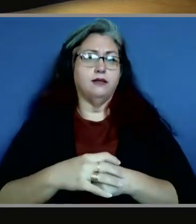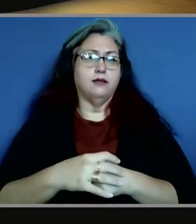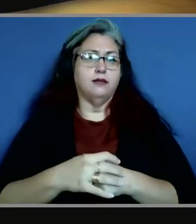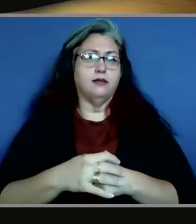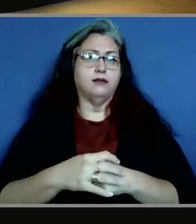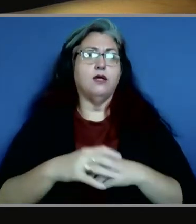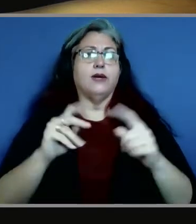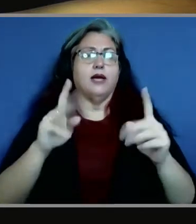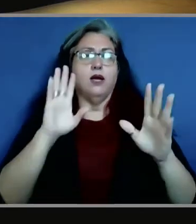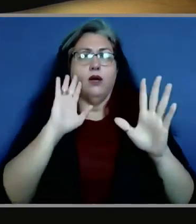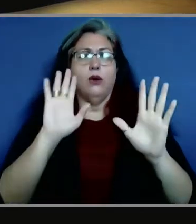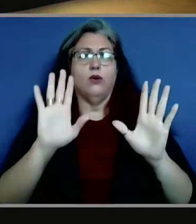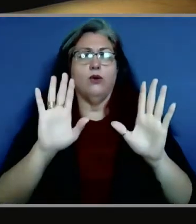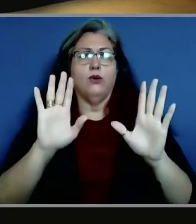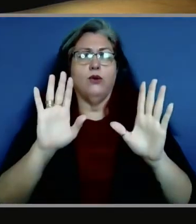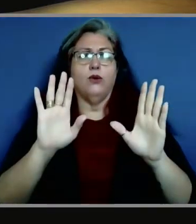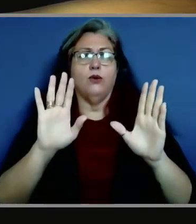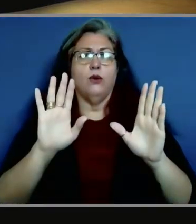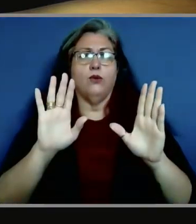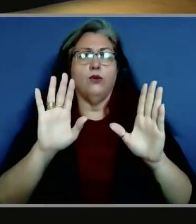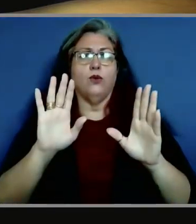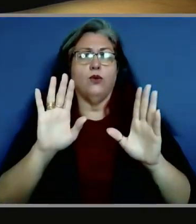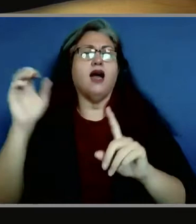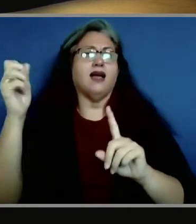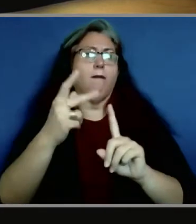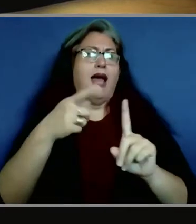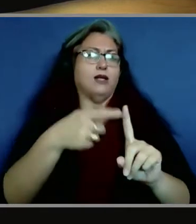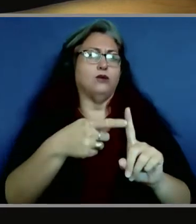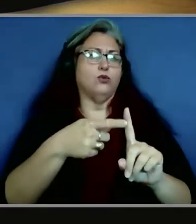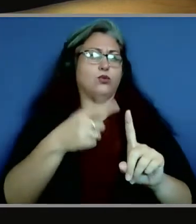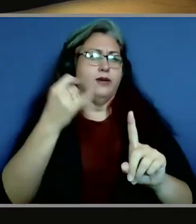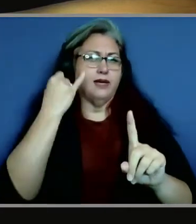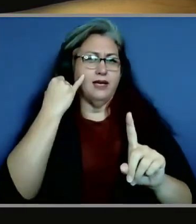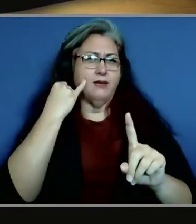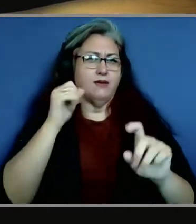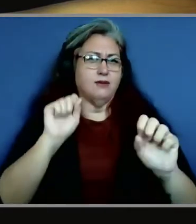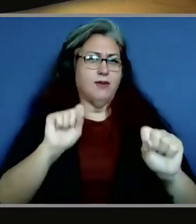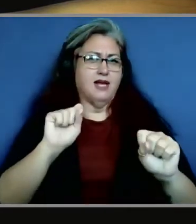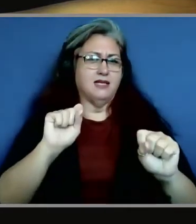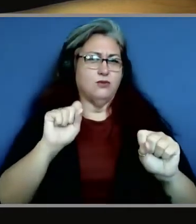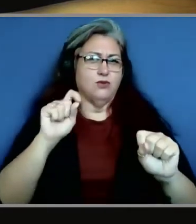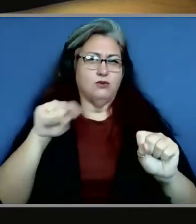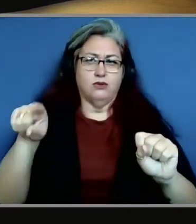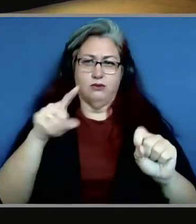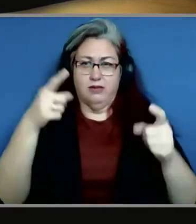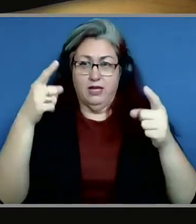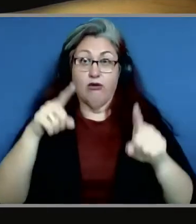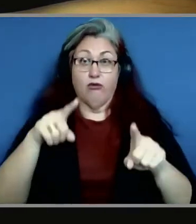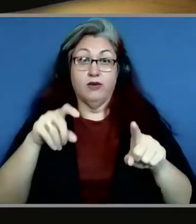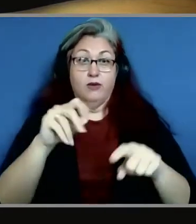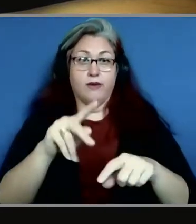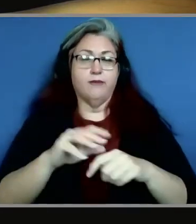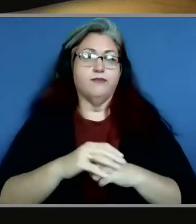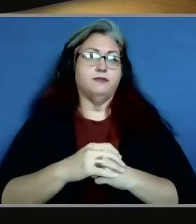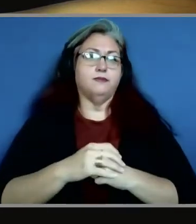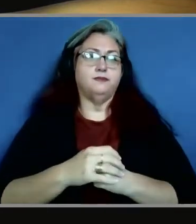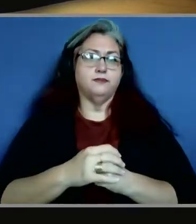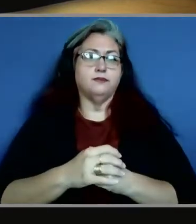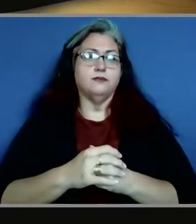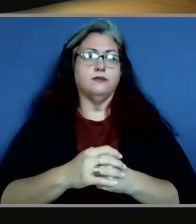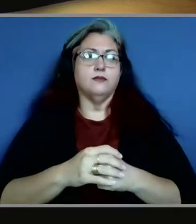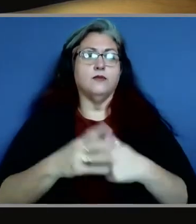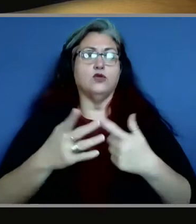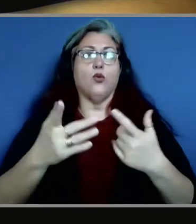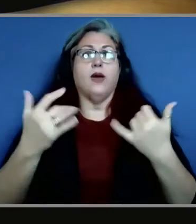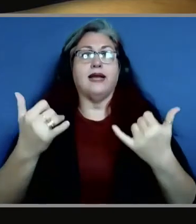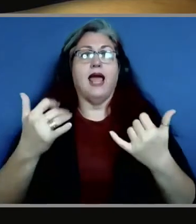We're going to come back to you if that's okay with everybody. Okay, at this time, I'd